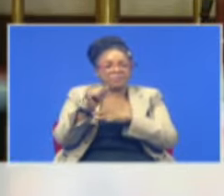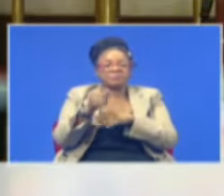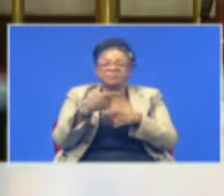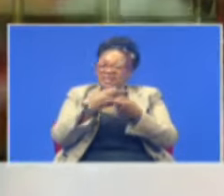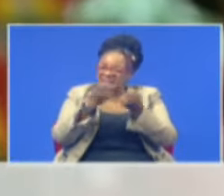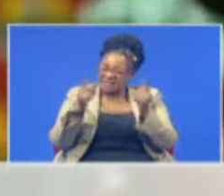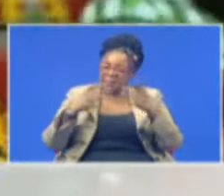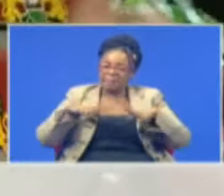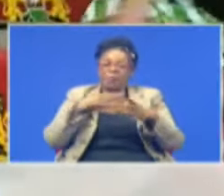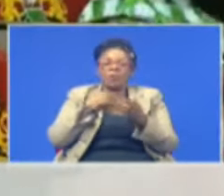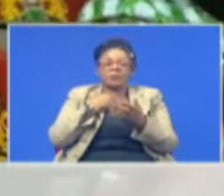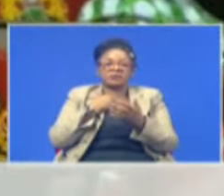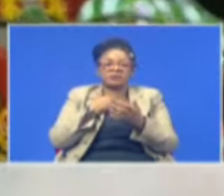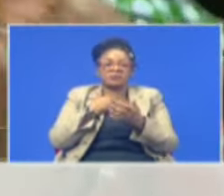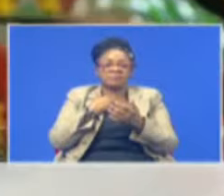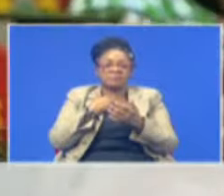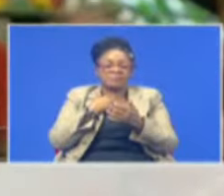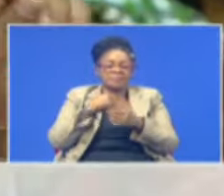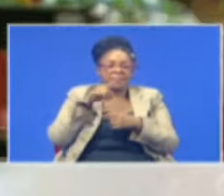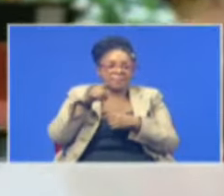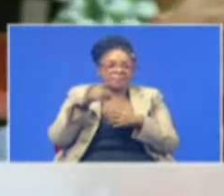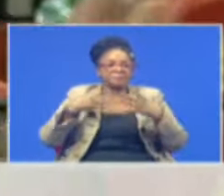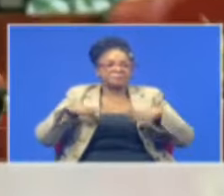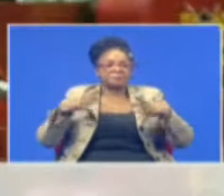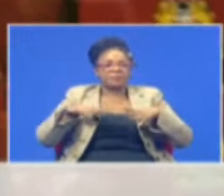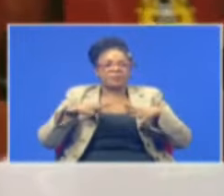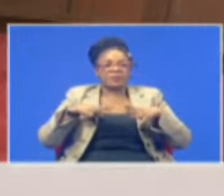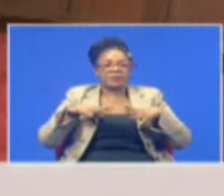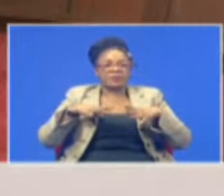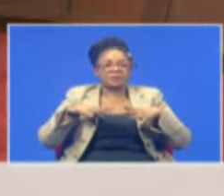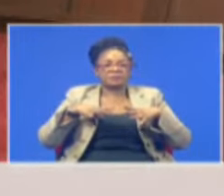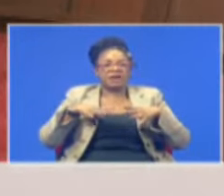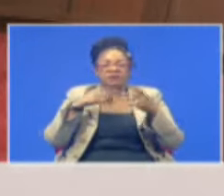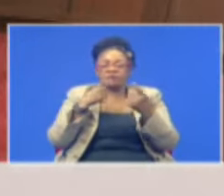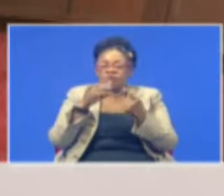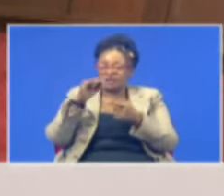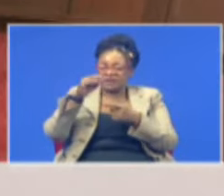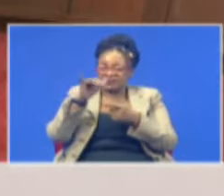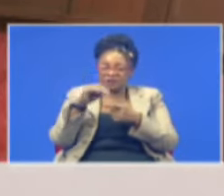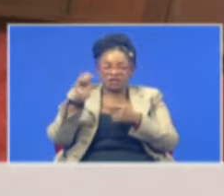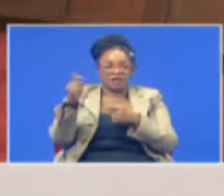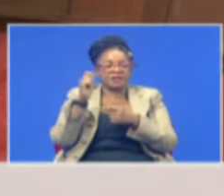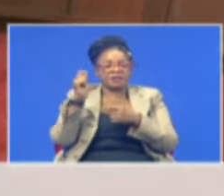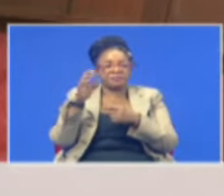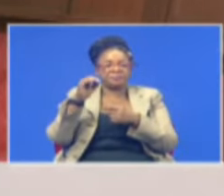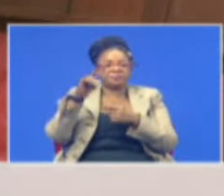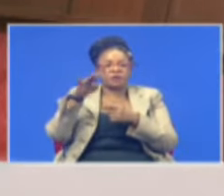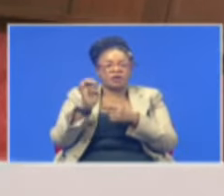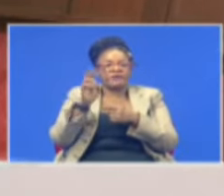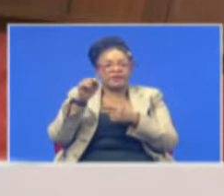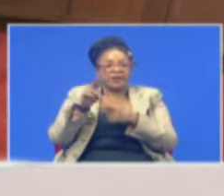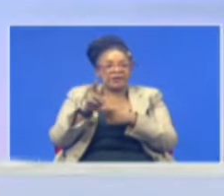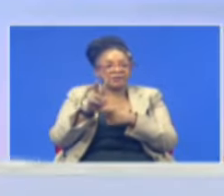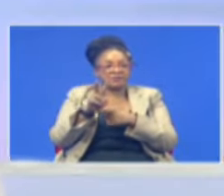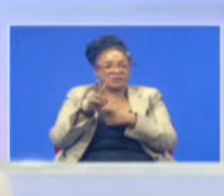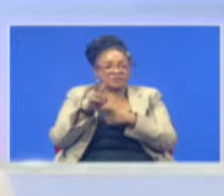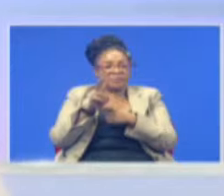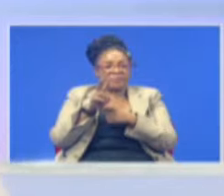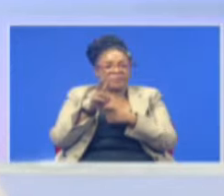for. These people have thought of salvaging Kenya. Olive Barrows, NTV.